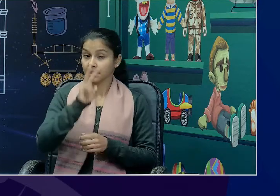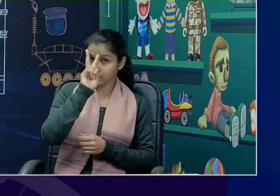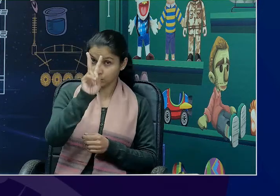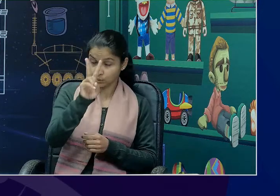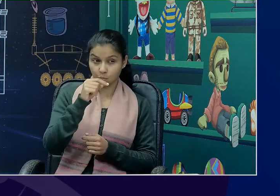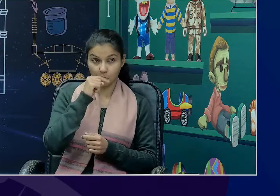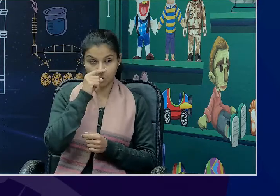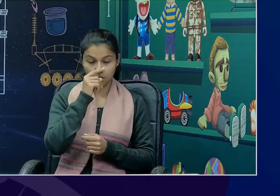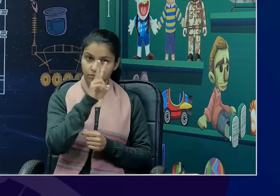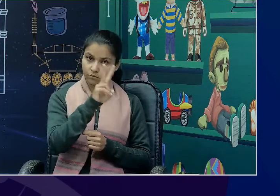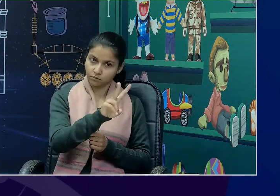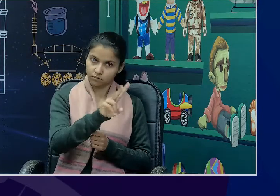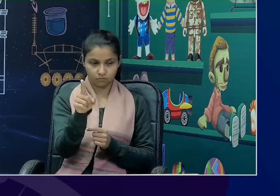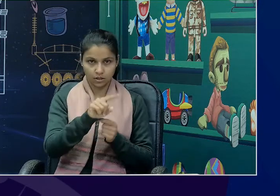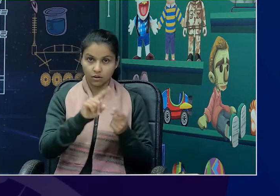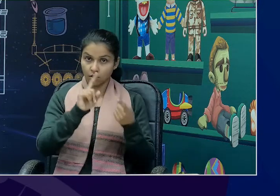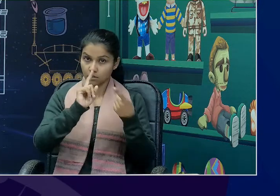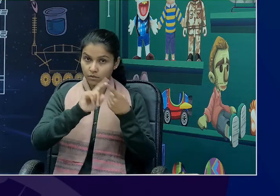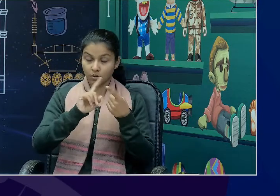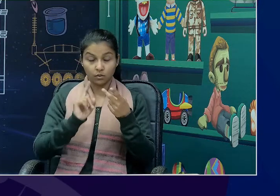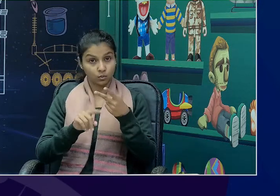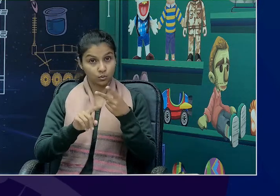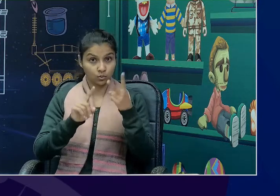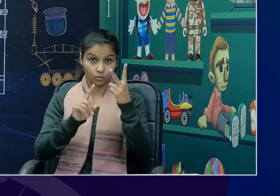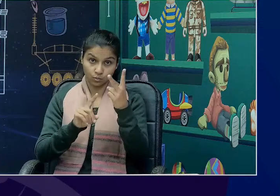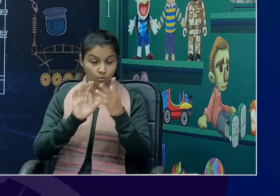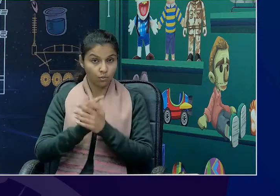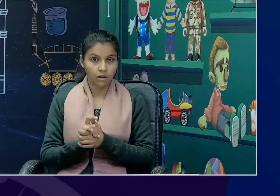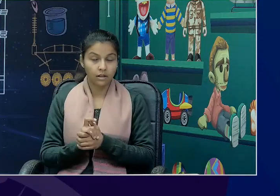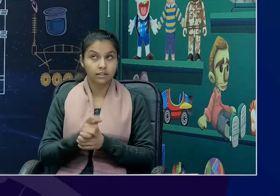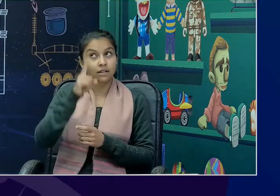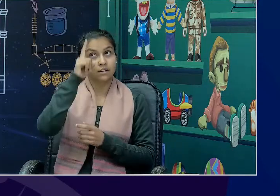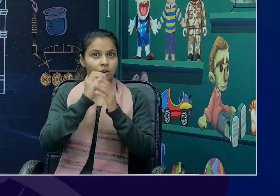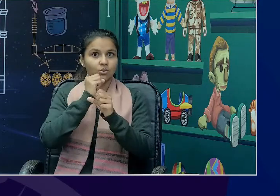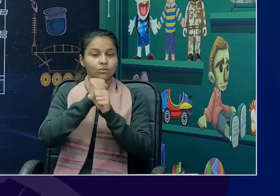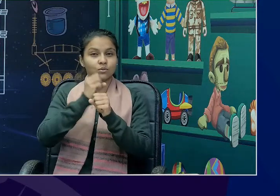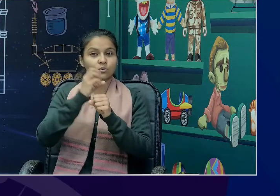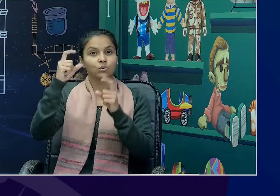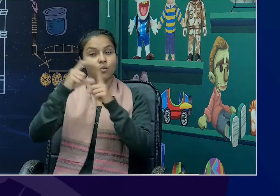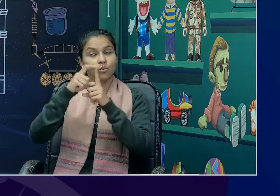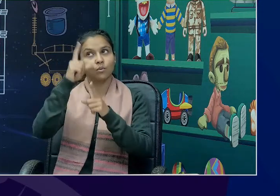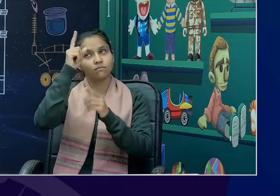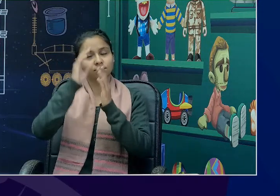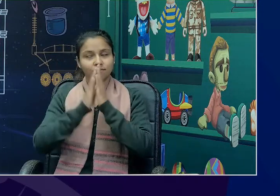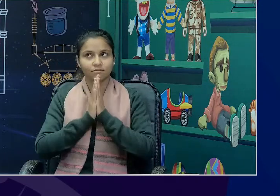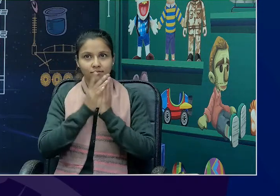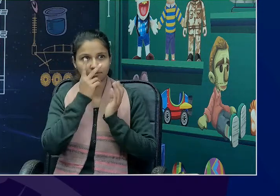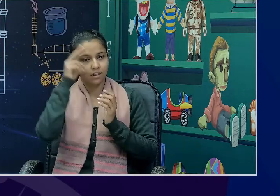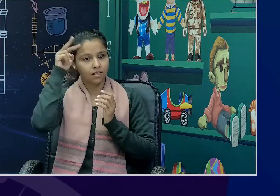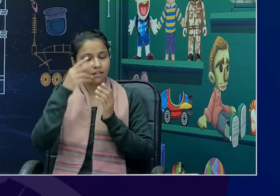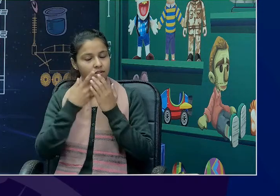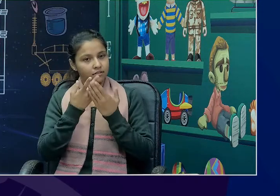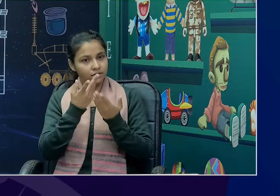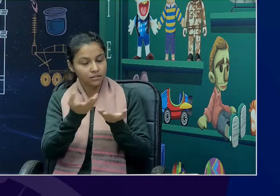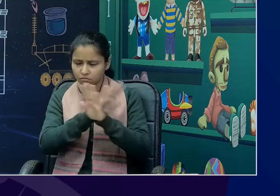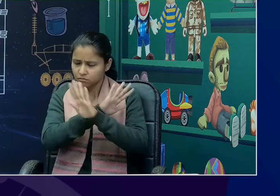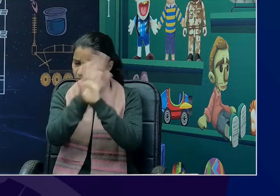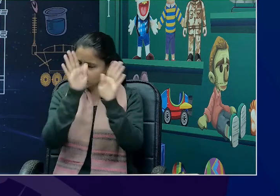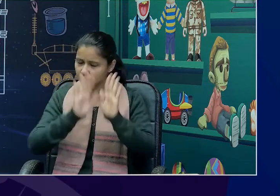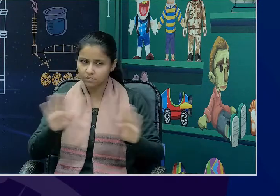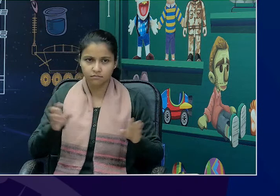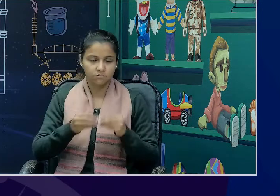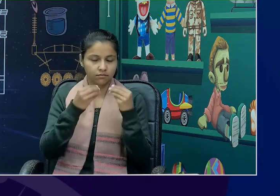proud of his achievements, that God took away all the things which he had bought. So now he had nothing left with